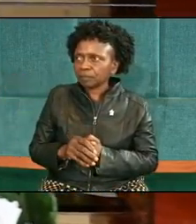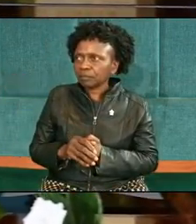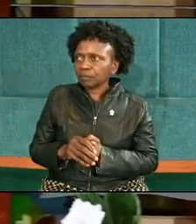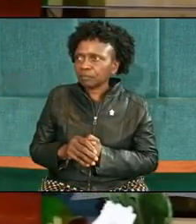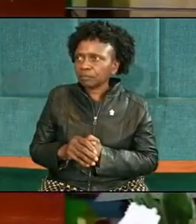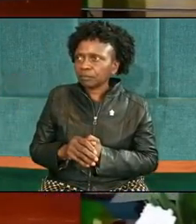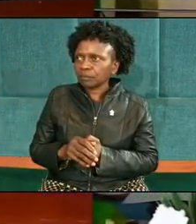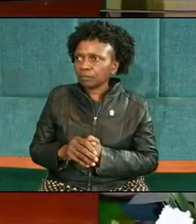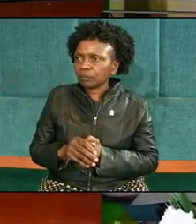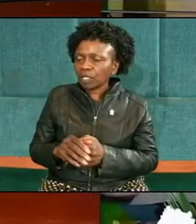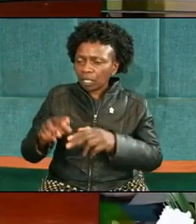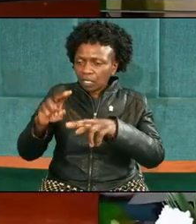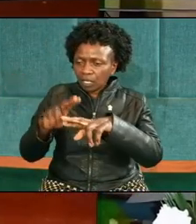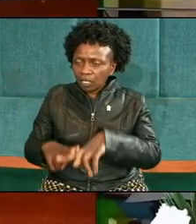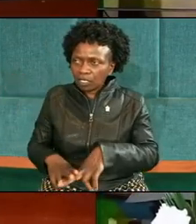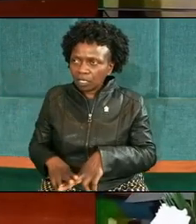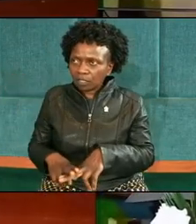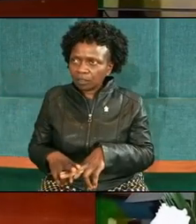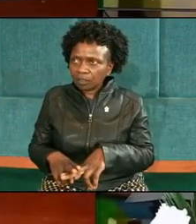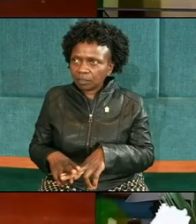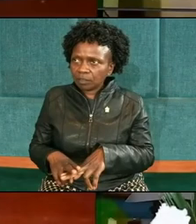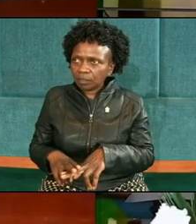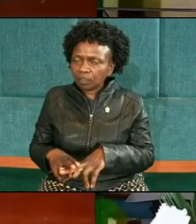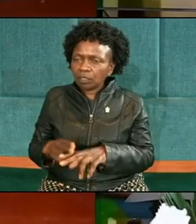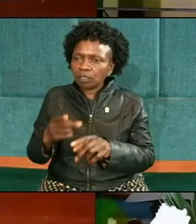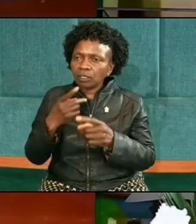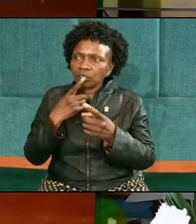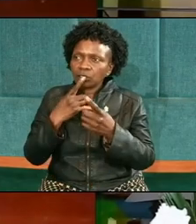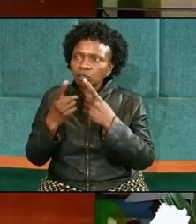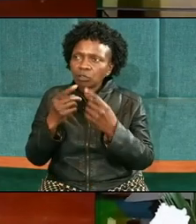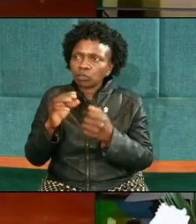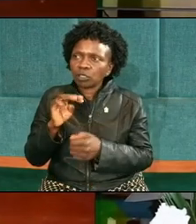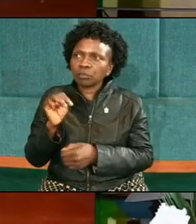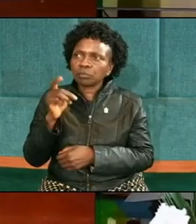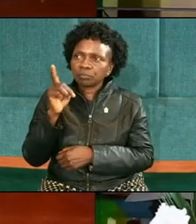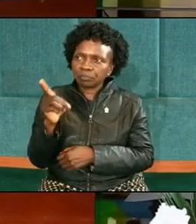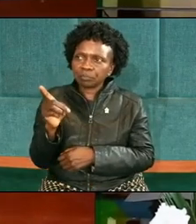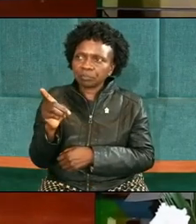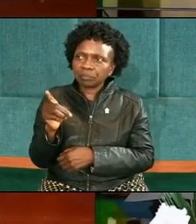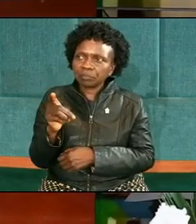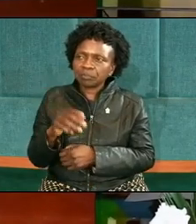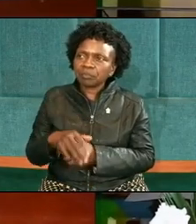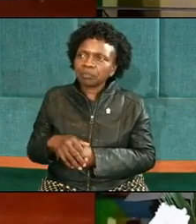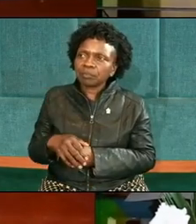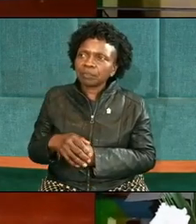And she sat down in front of me. It was